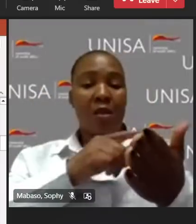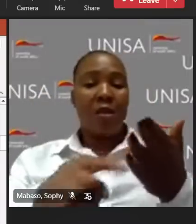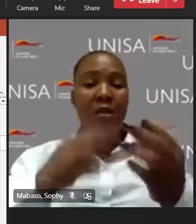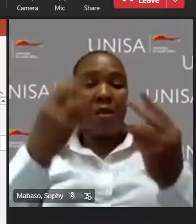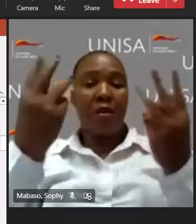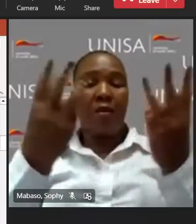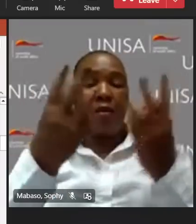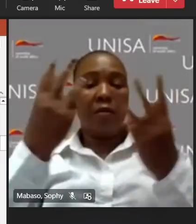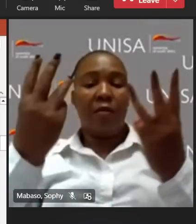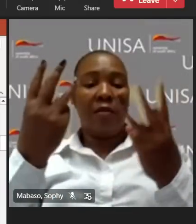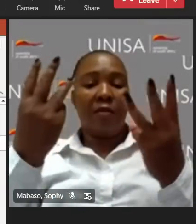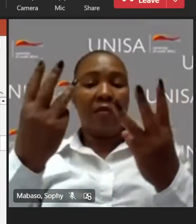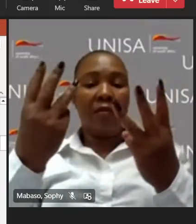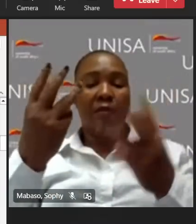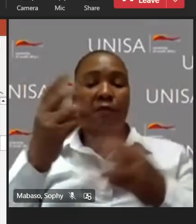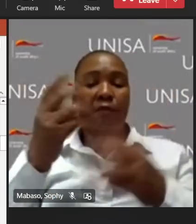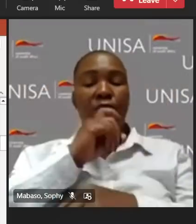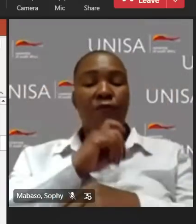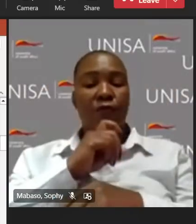the wrong purposes.